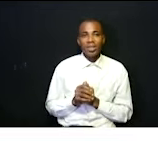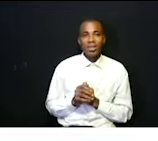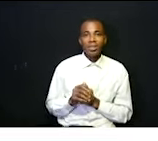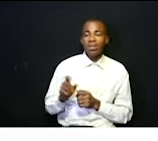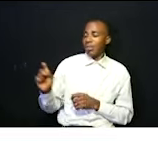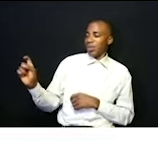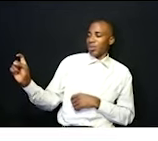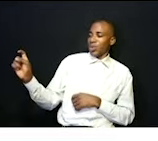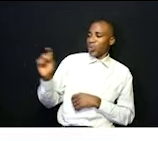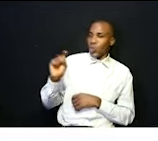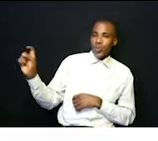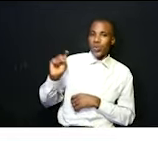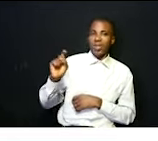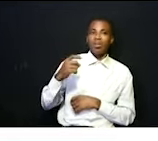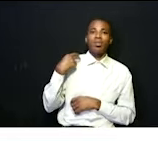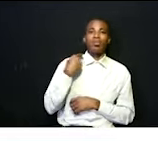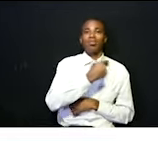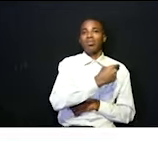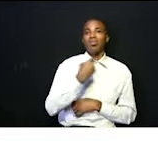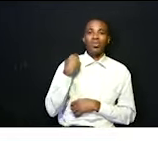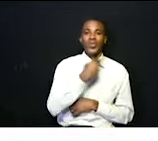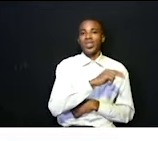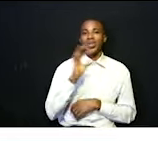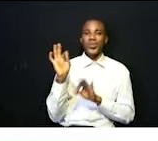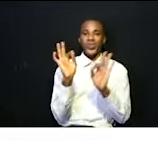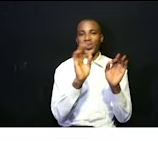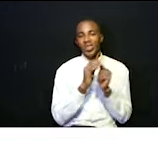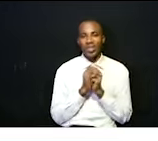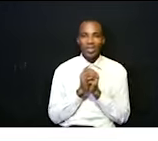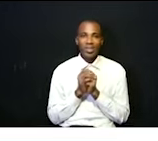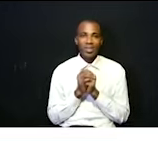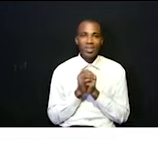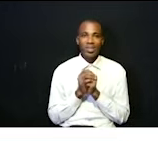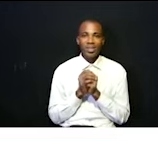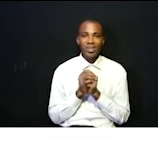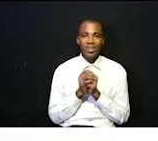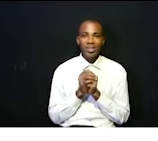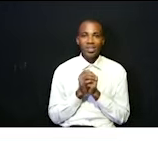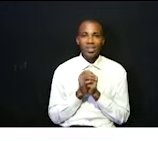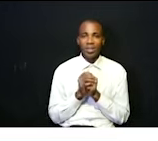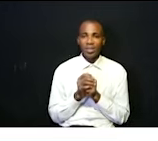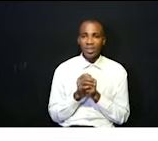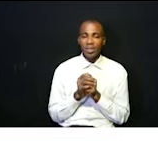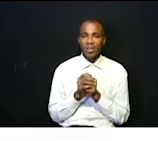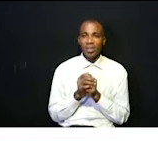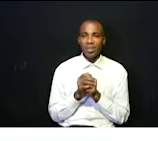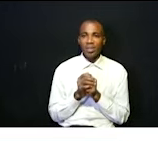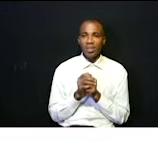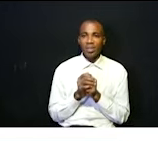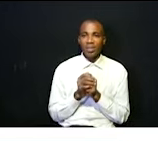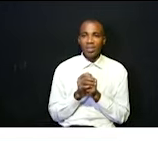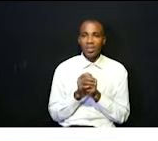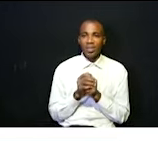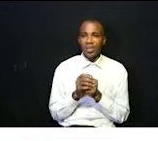100 missionaries. Na uhwemu a na emu ha ebeye asempatre adwumayefo. See, I'm not